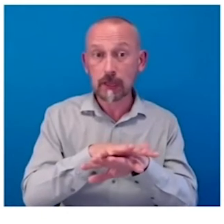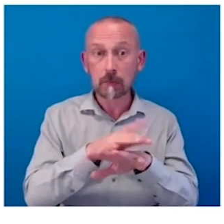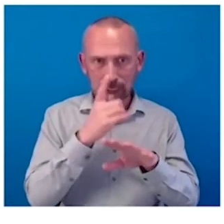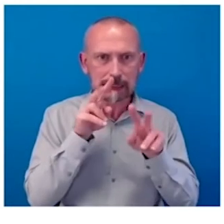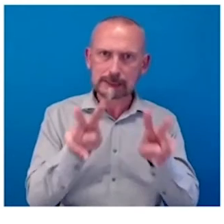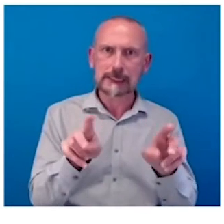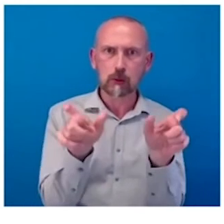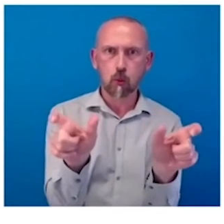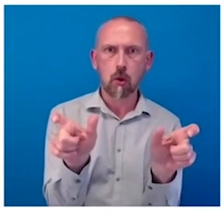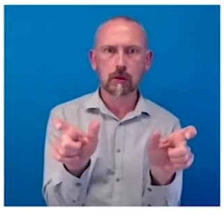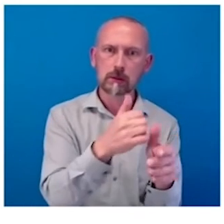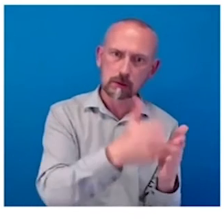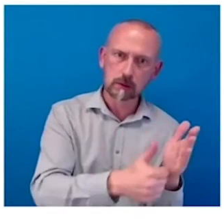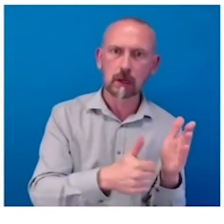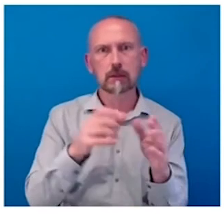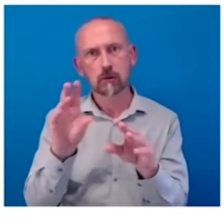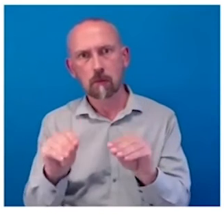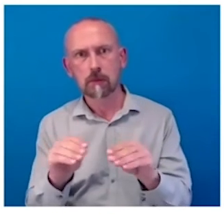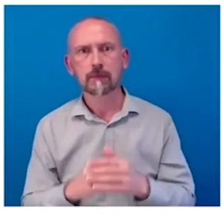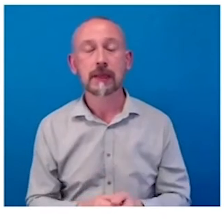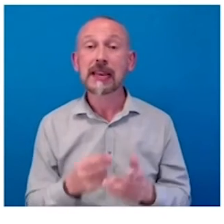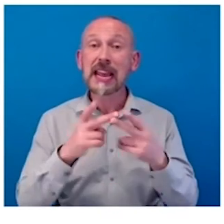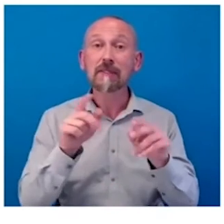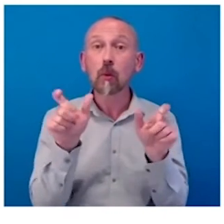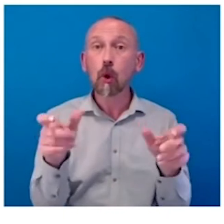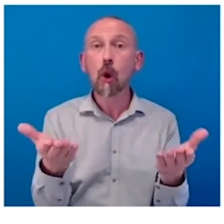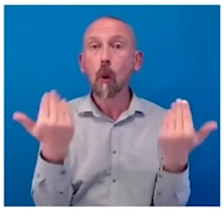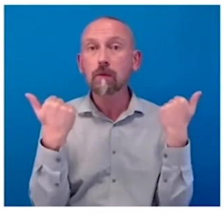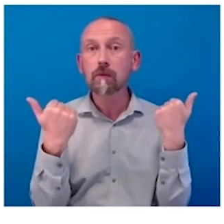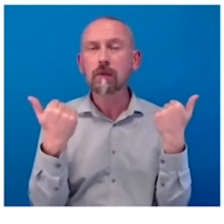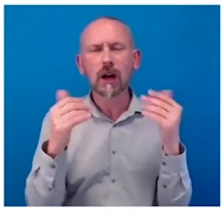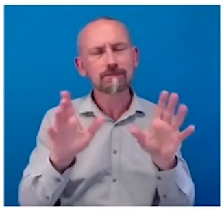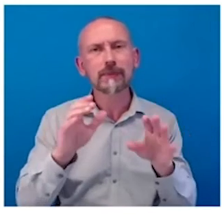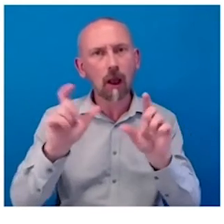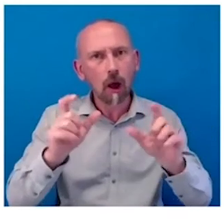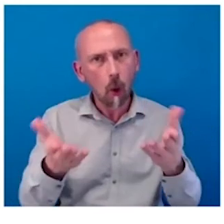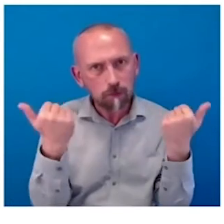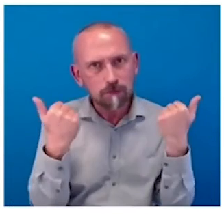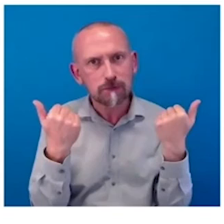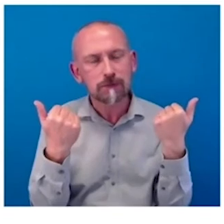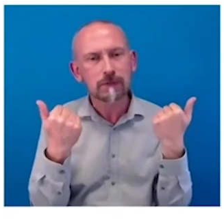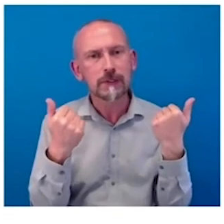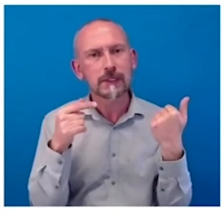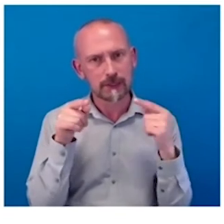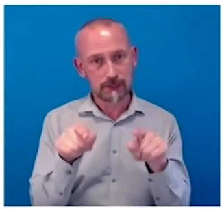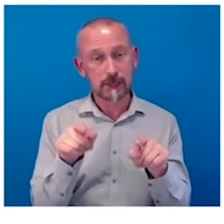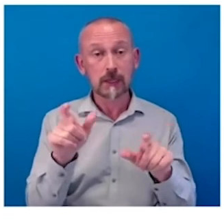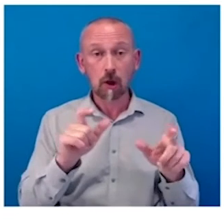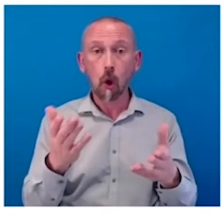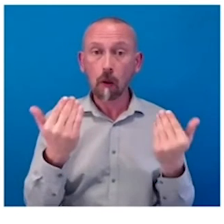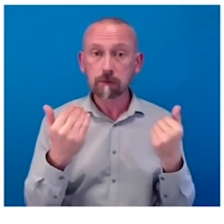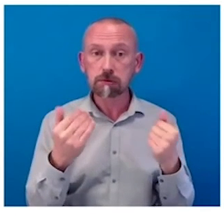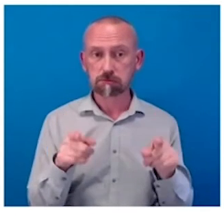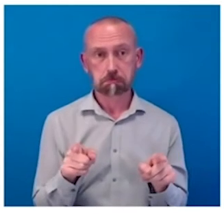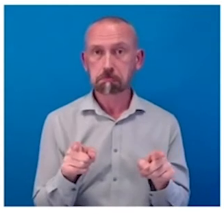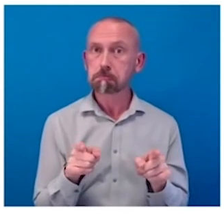And in fact, if you take away the color, sorry, jumped ahead. If you take away the color, the message can still be